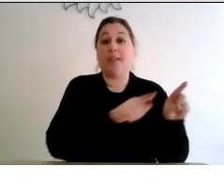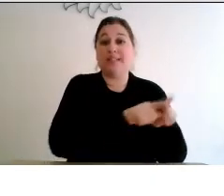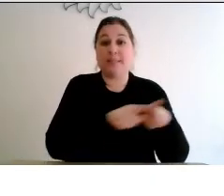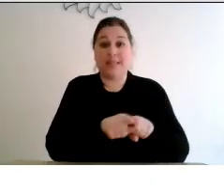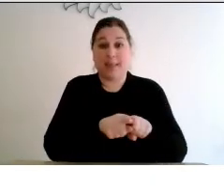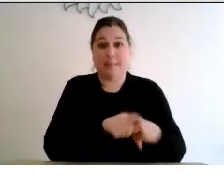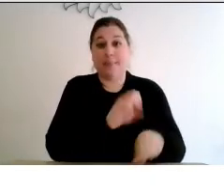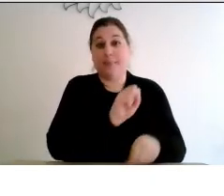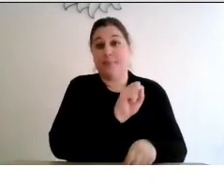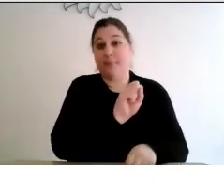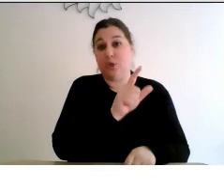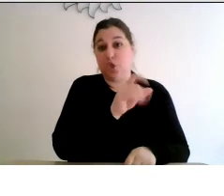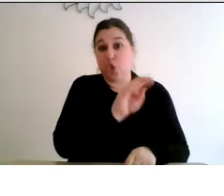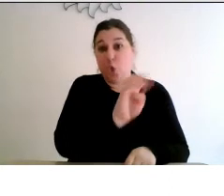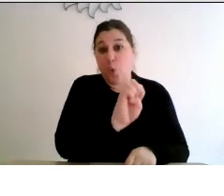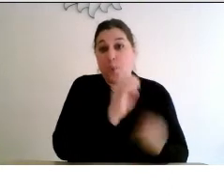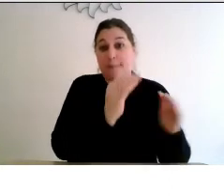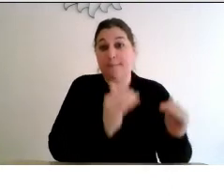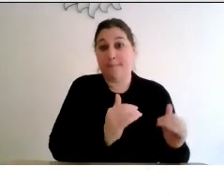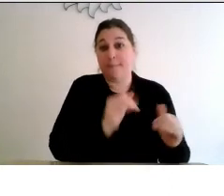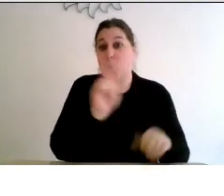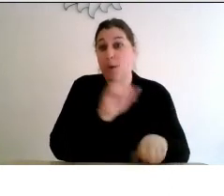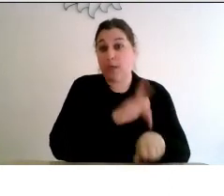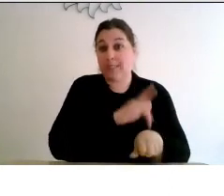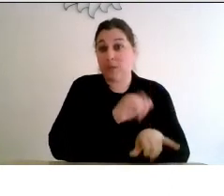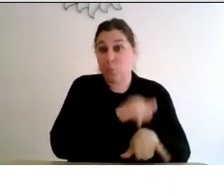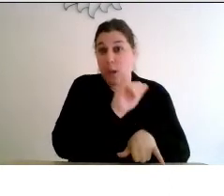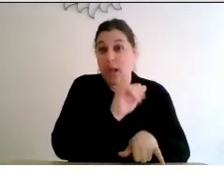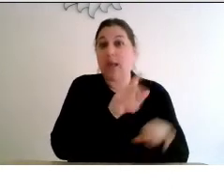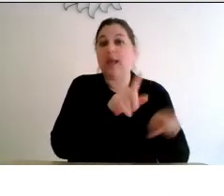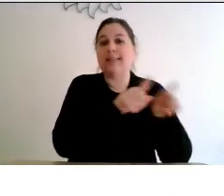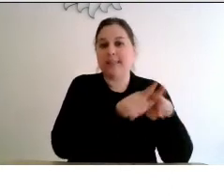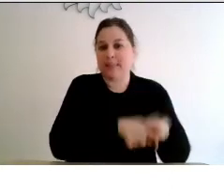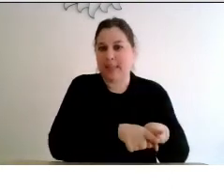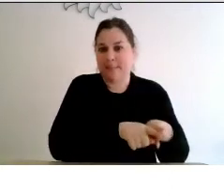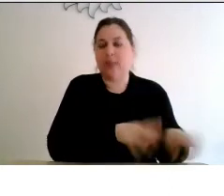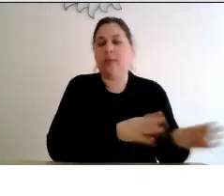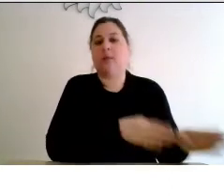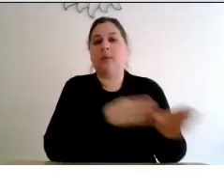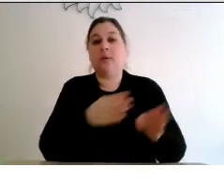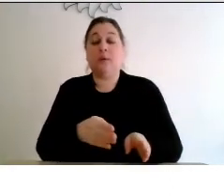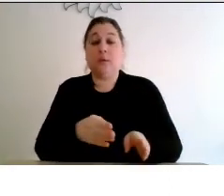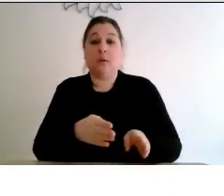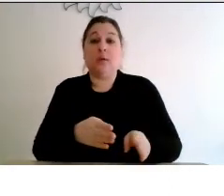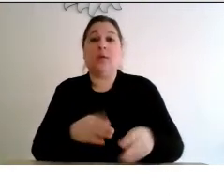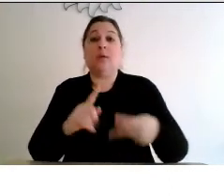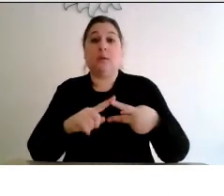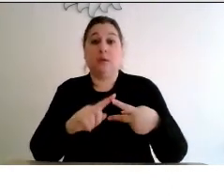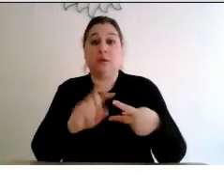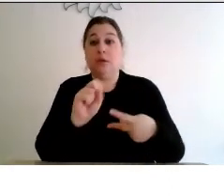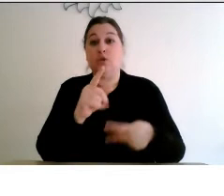That has to be true. Okay, now for the third one,